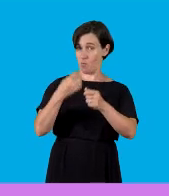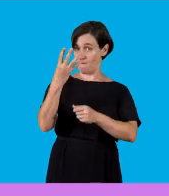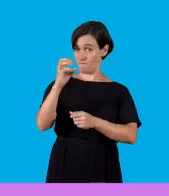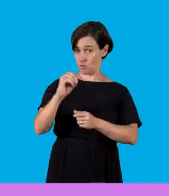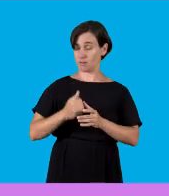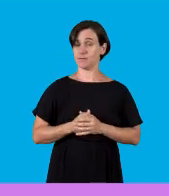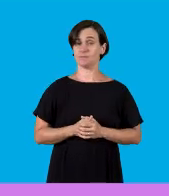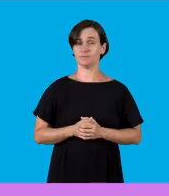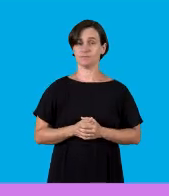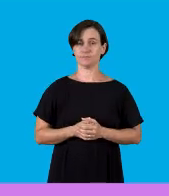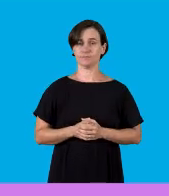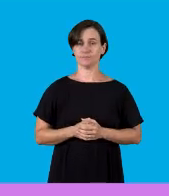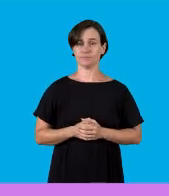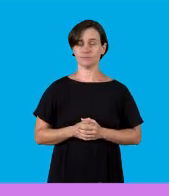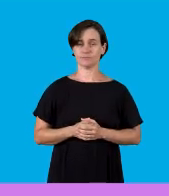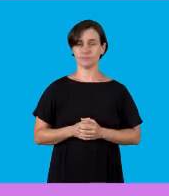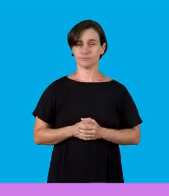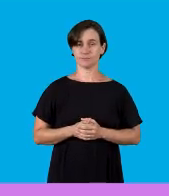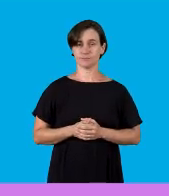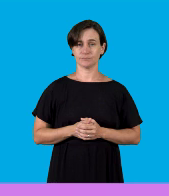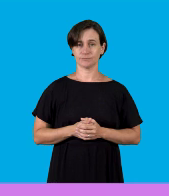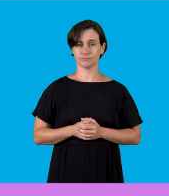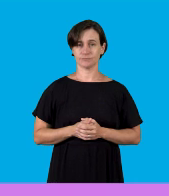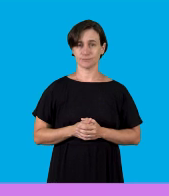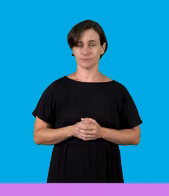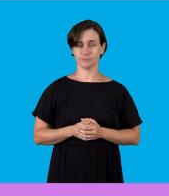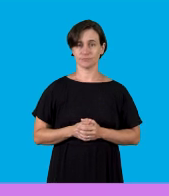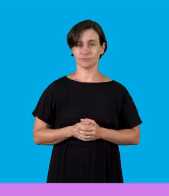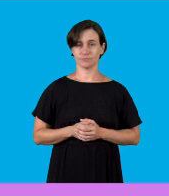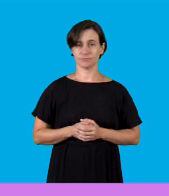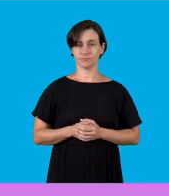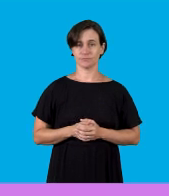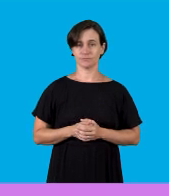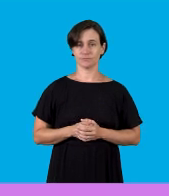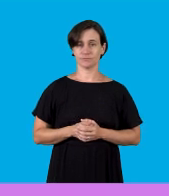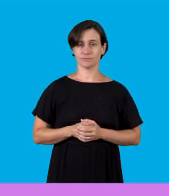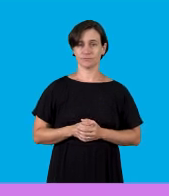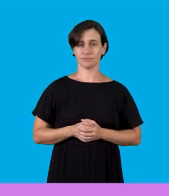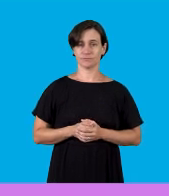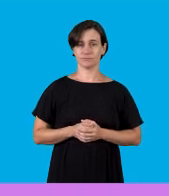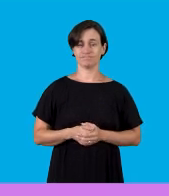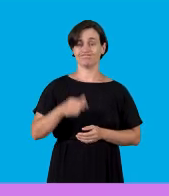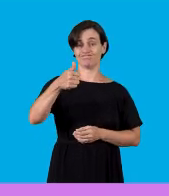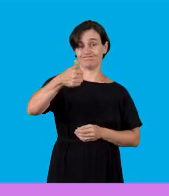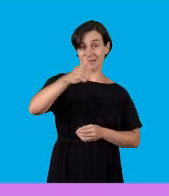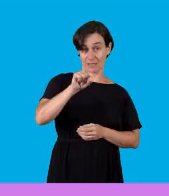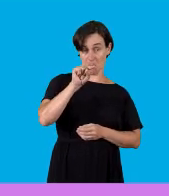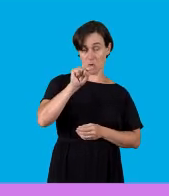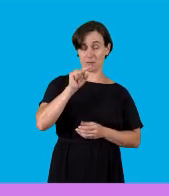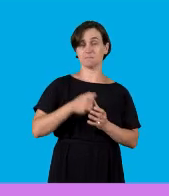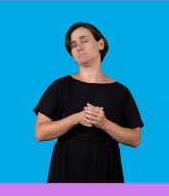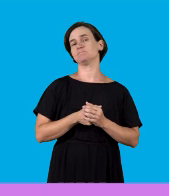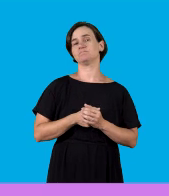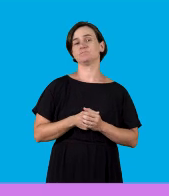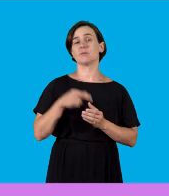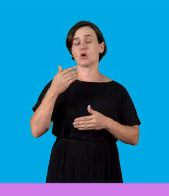at shop number 40, and then the next bullet she will continue